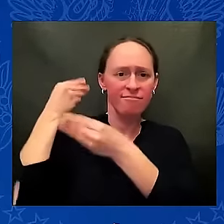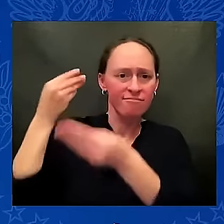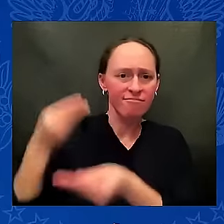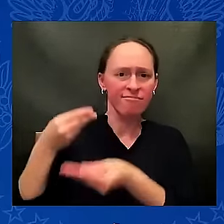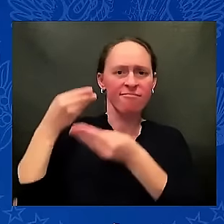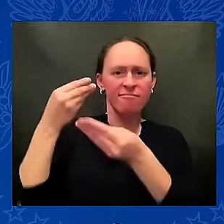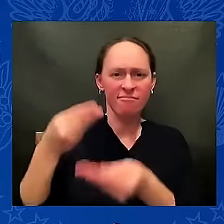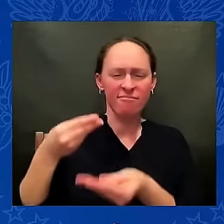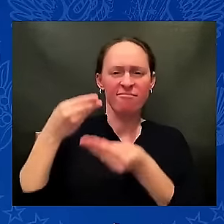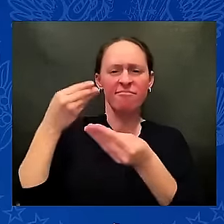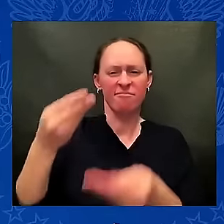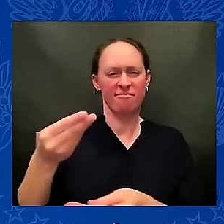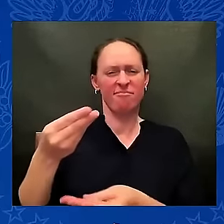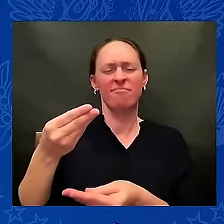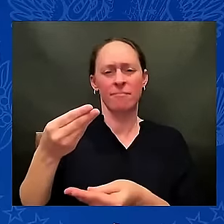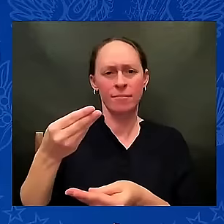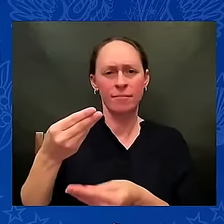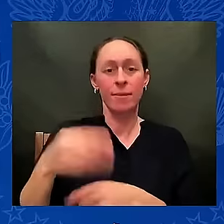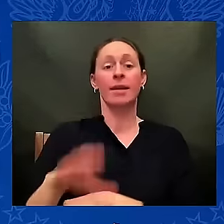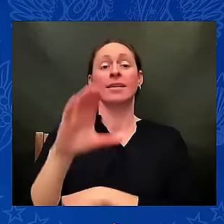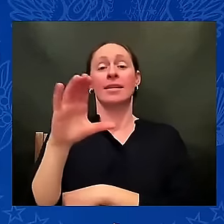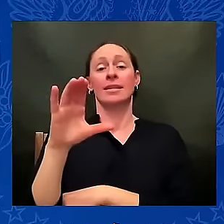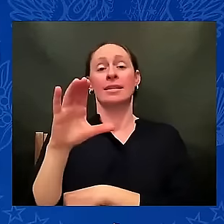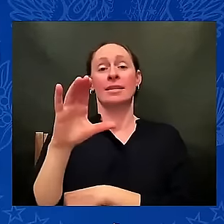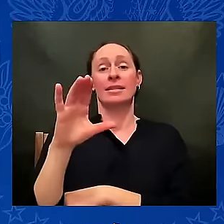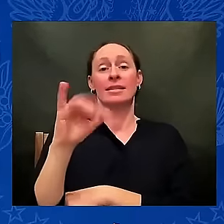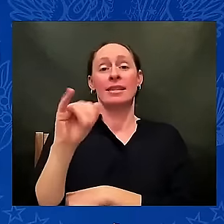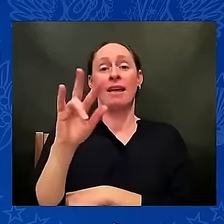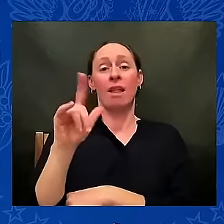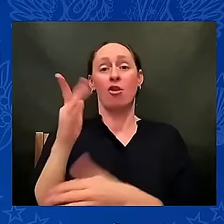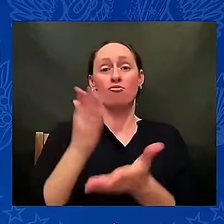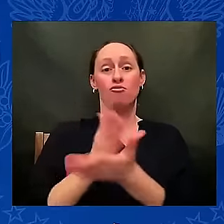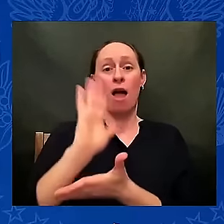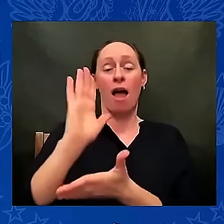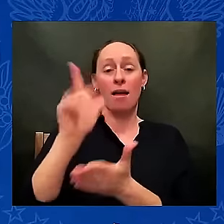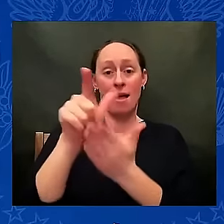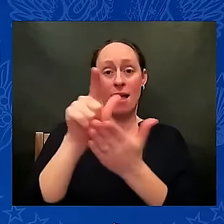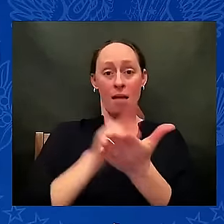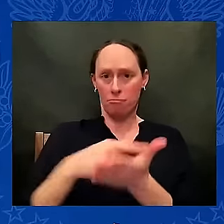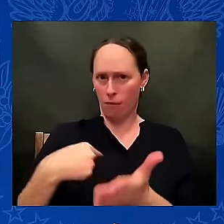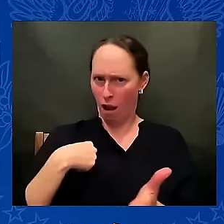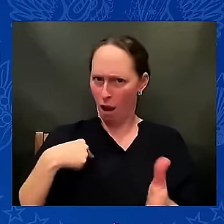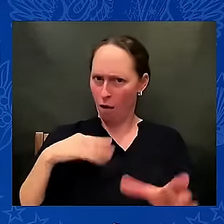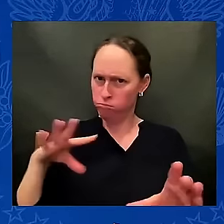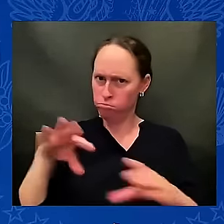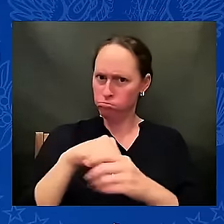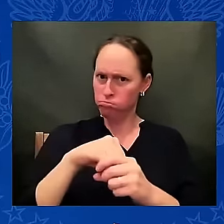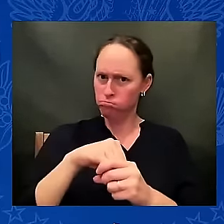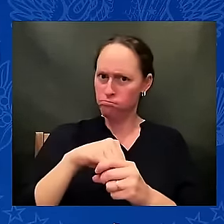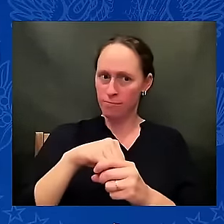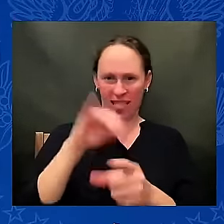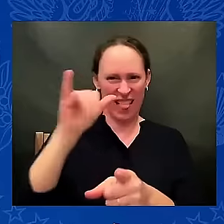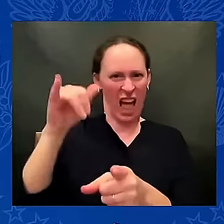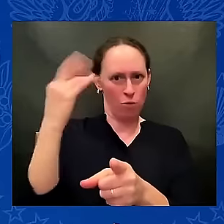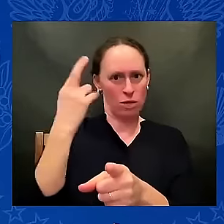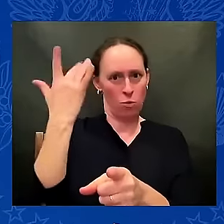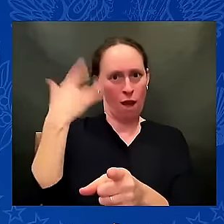me involved in politics as a young man, even after the Civil Rights Act was passed in 1964. It